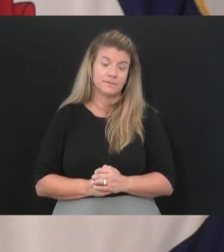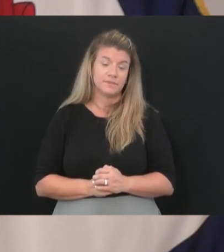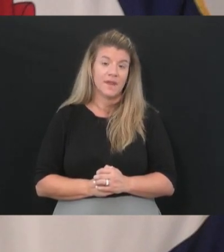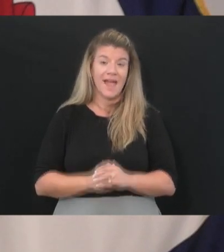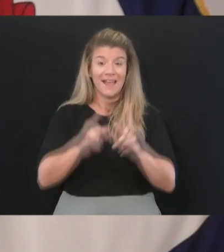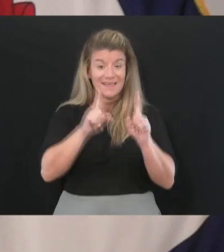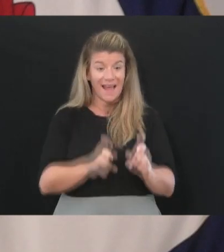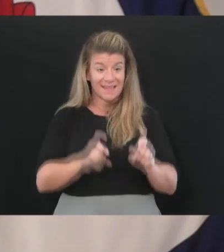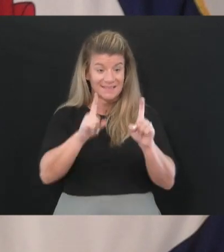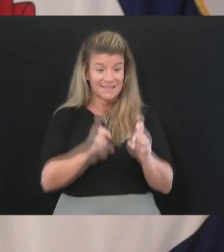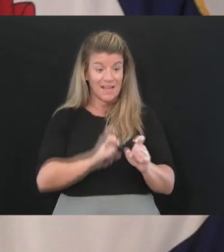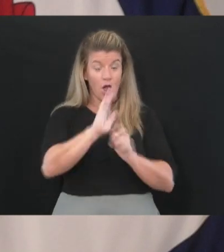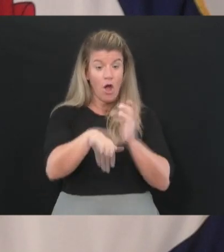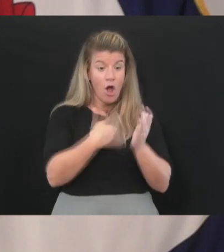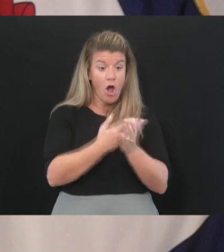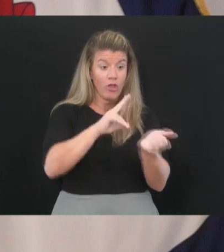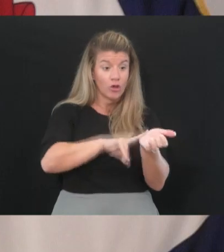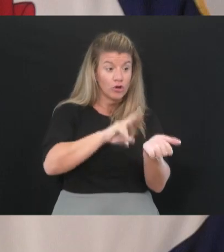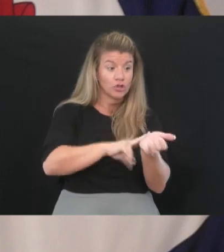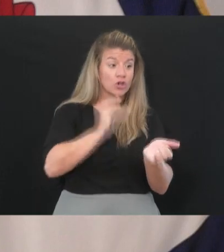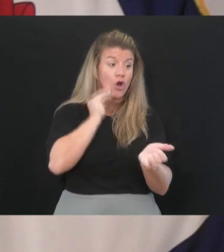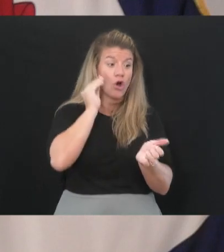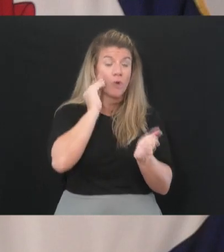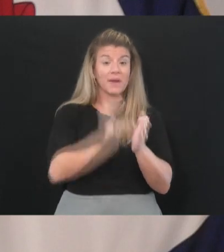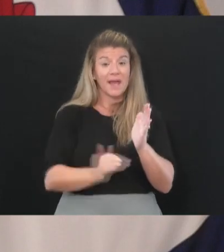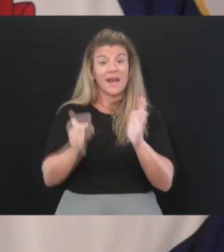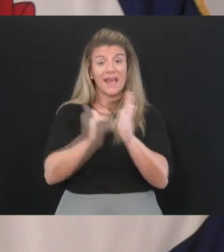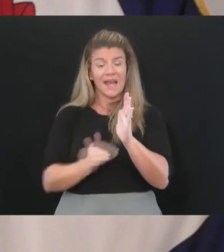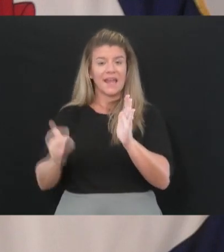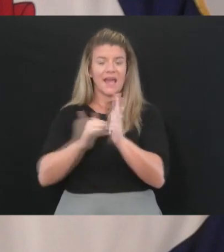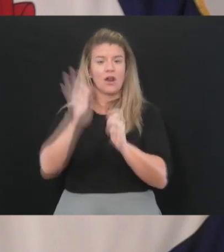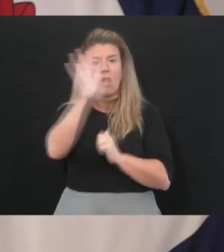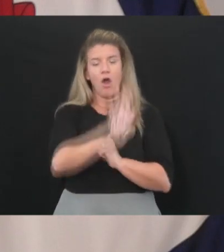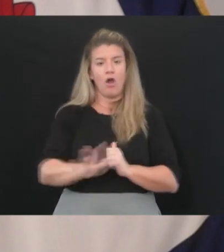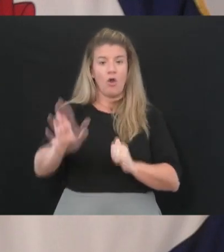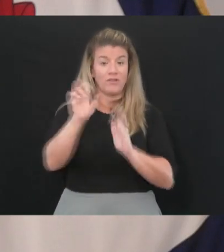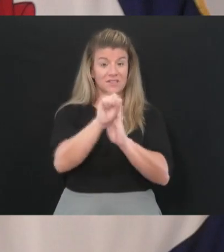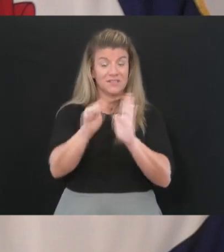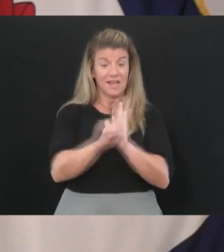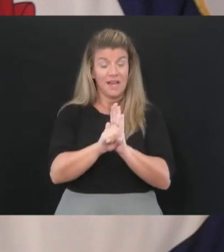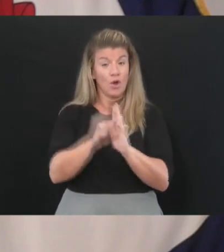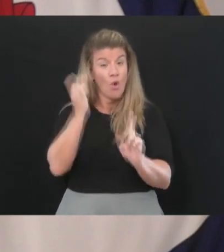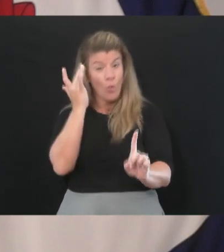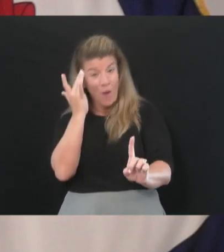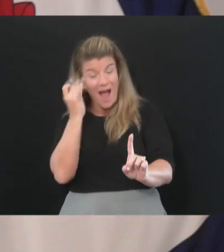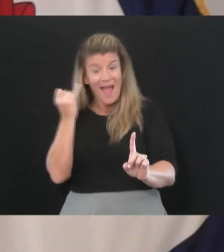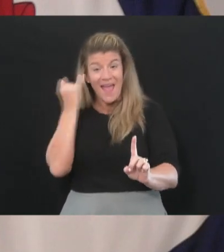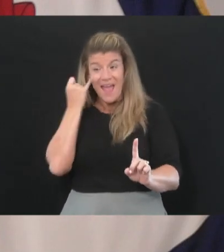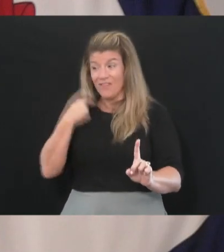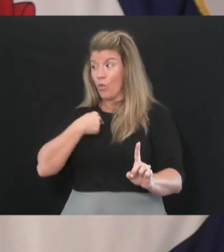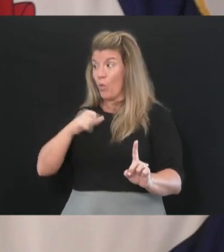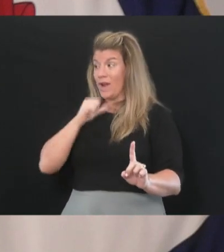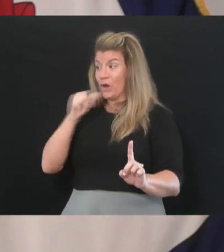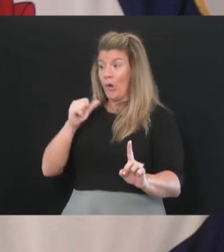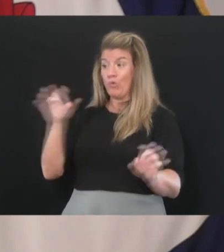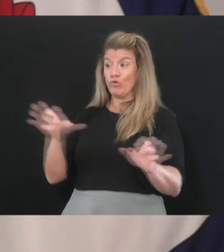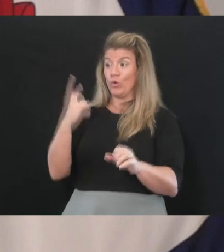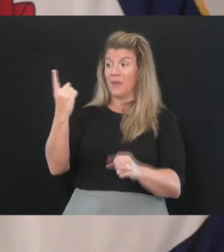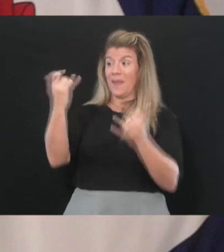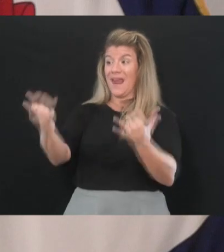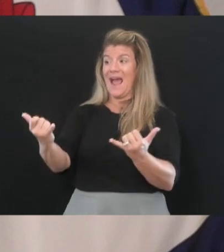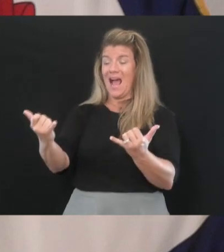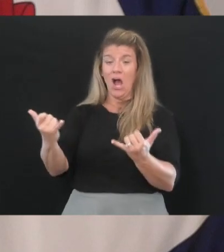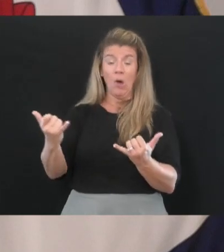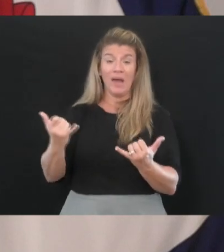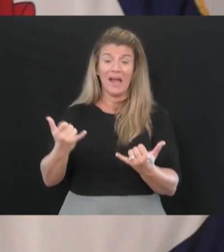retesting every nursing home, every person in every nursing home in the state. Because if we don't jump on this right now, it's already